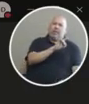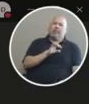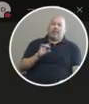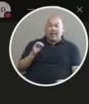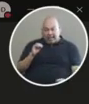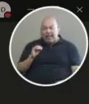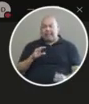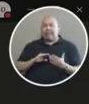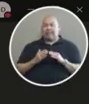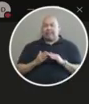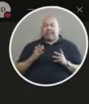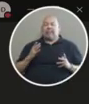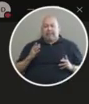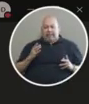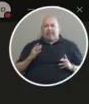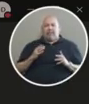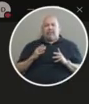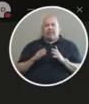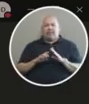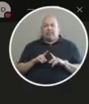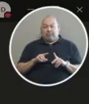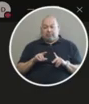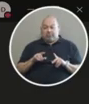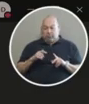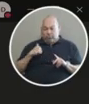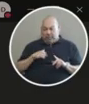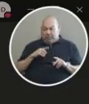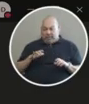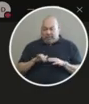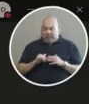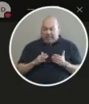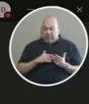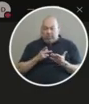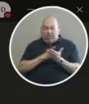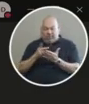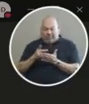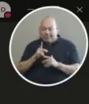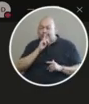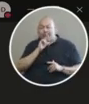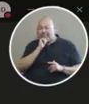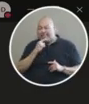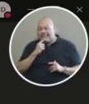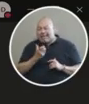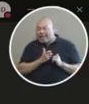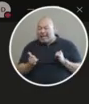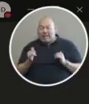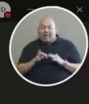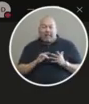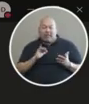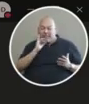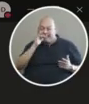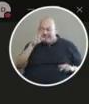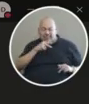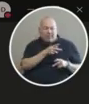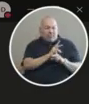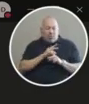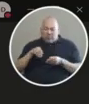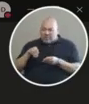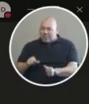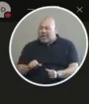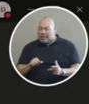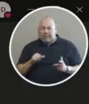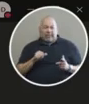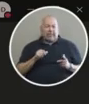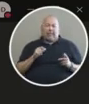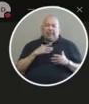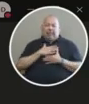and the city's cost-saving measures over the past years, you've conveniently failed to mention any of the reckless and irresponsible borrowing and spending for